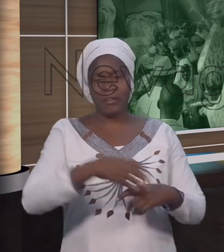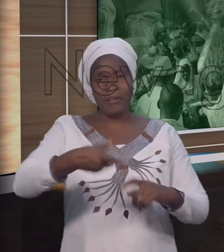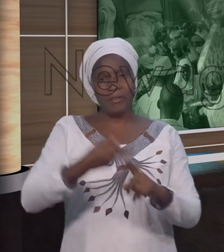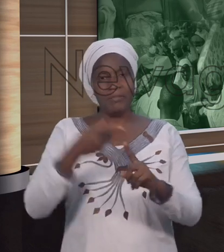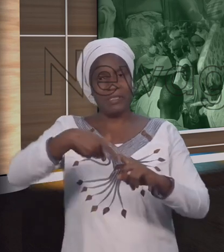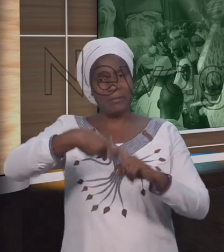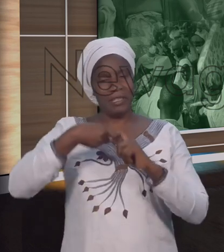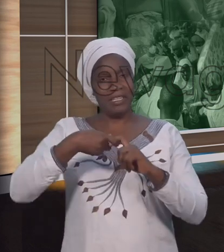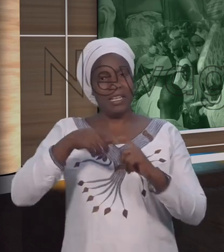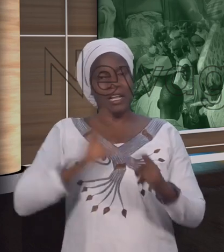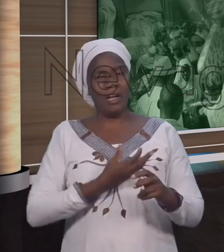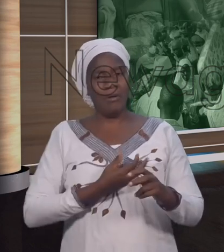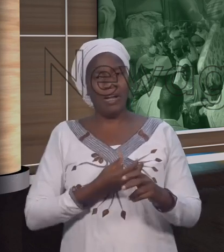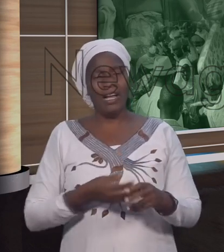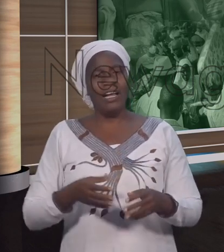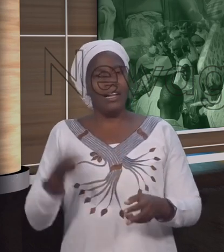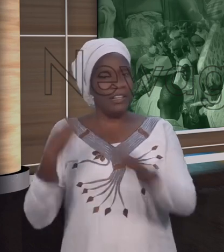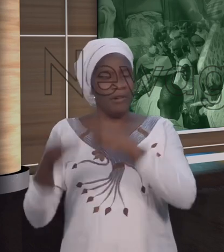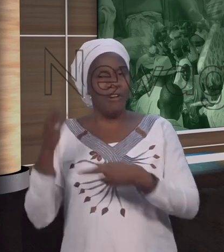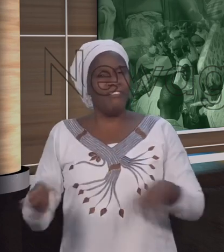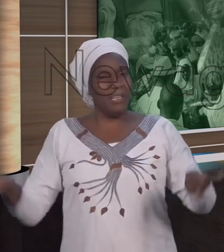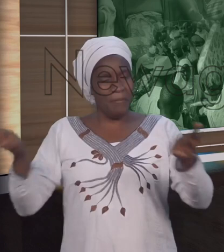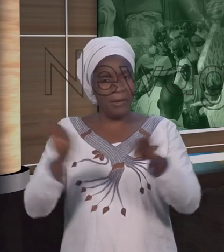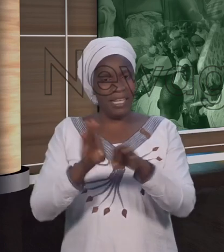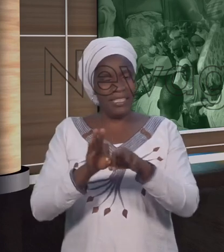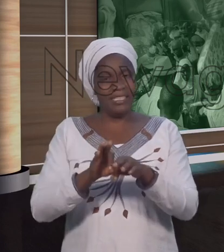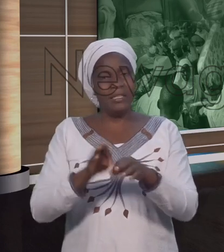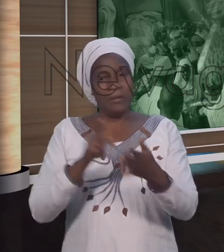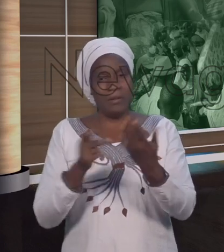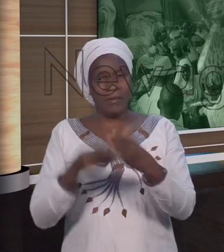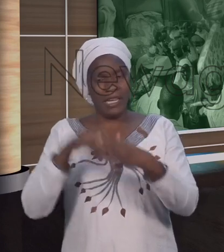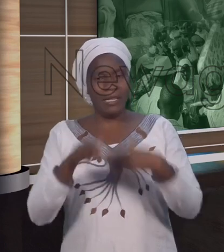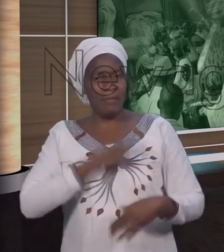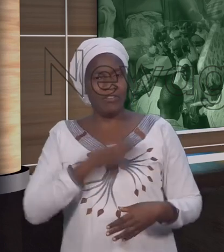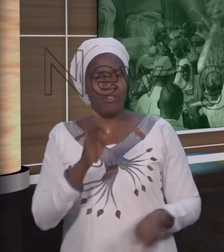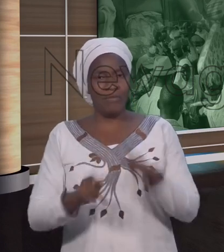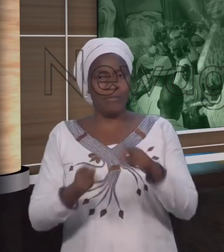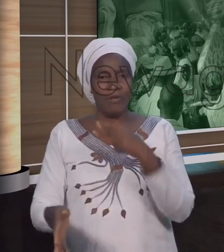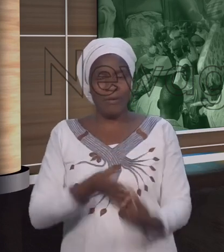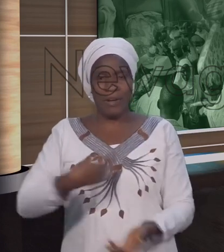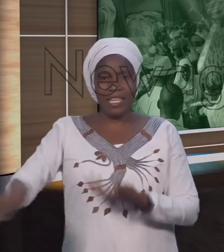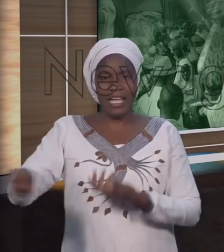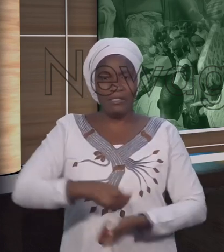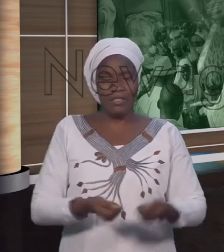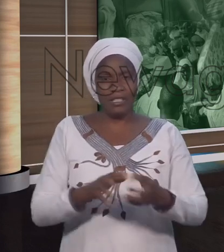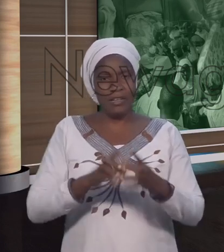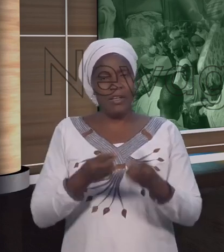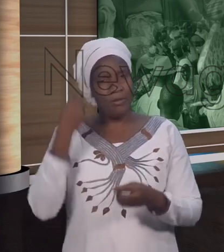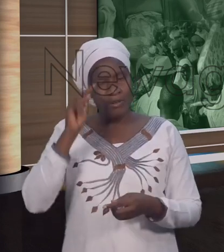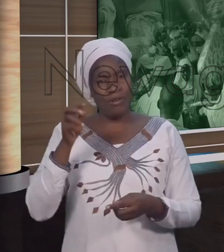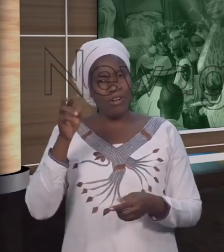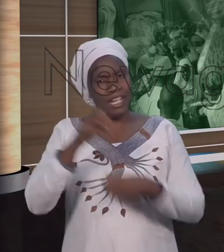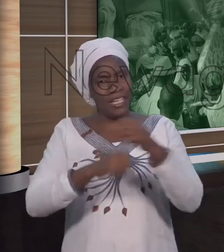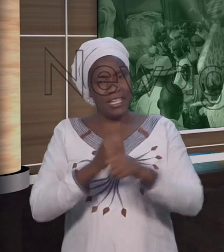that break. Our review of major happenings in the Ministry of Humanitarian Affairs Disaster Management and Social Development for the